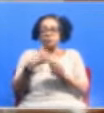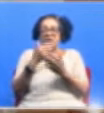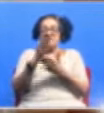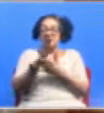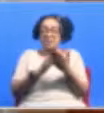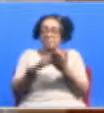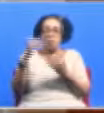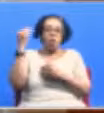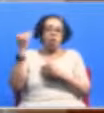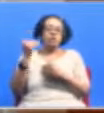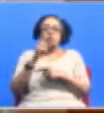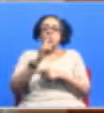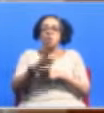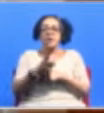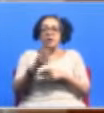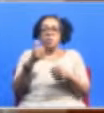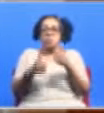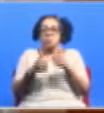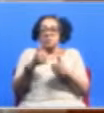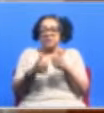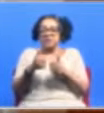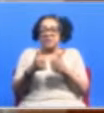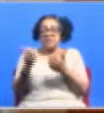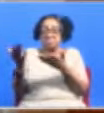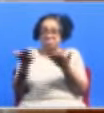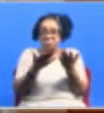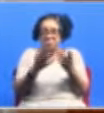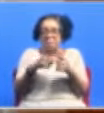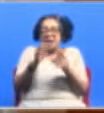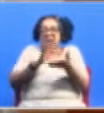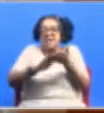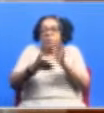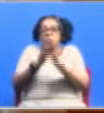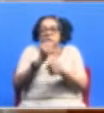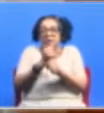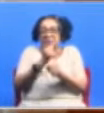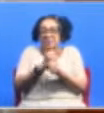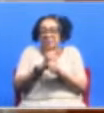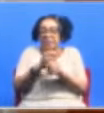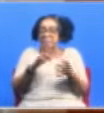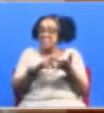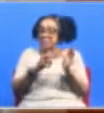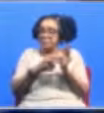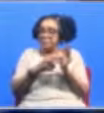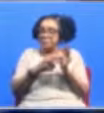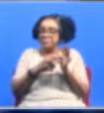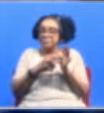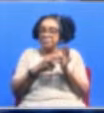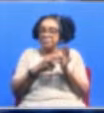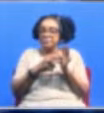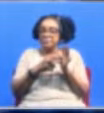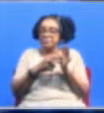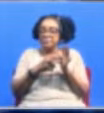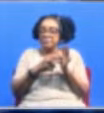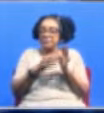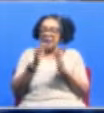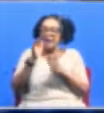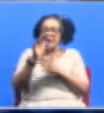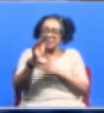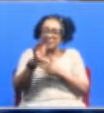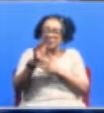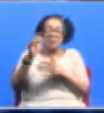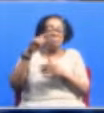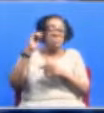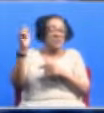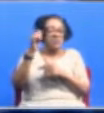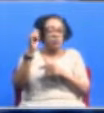ignored and nothing was done to him. And therefore, they are telling the president to go downward that path